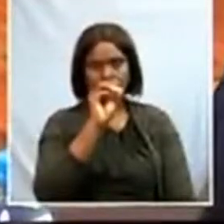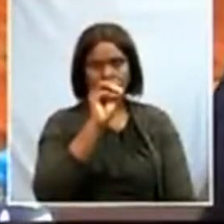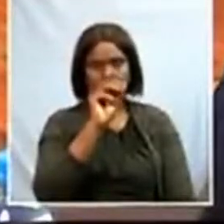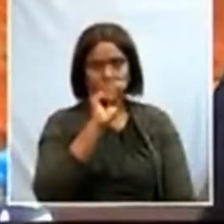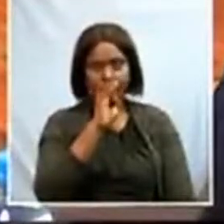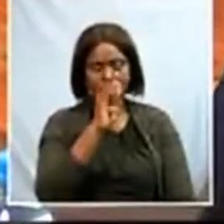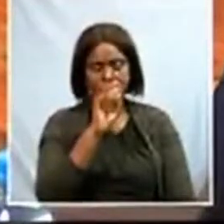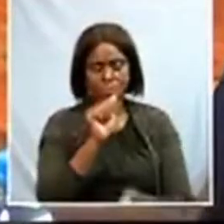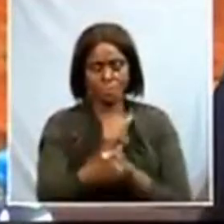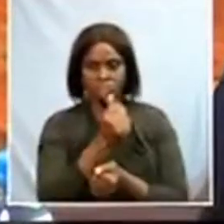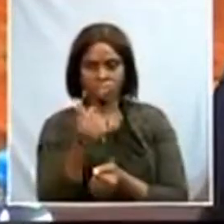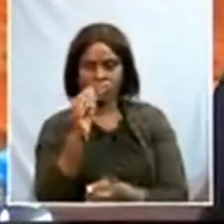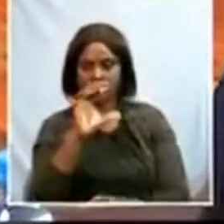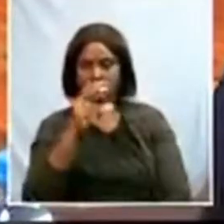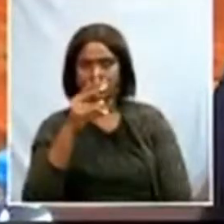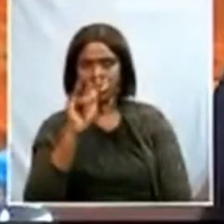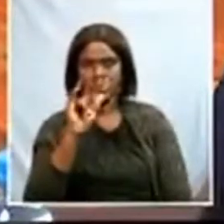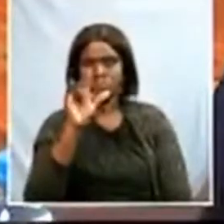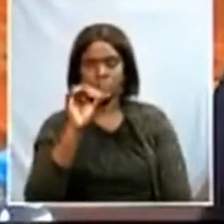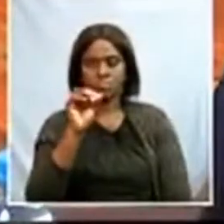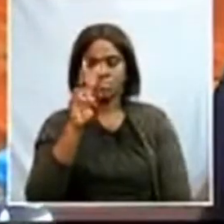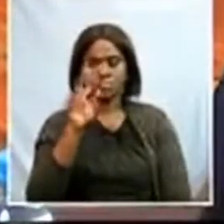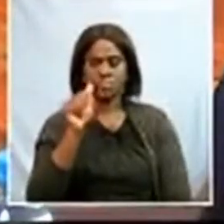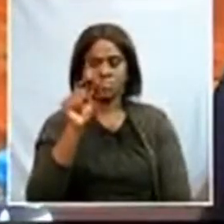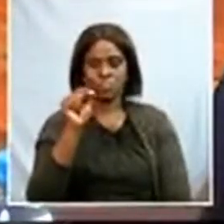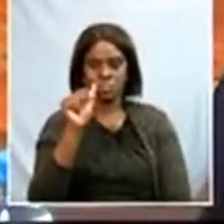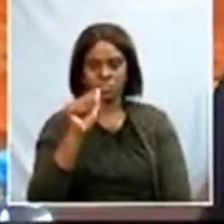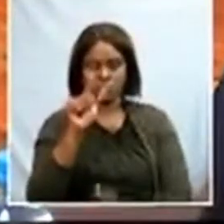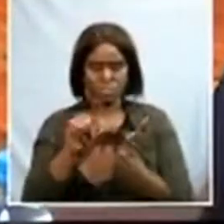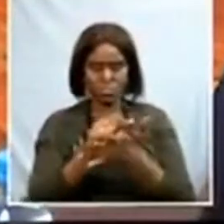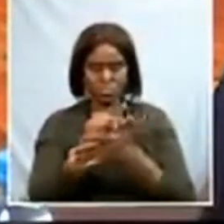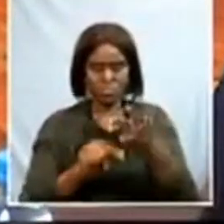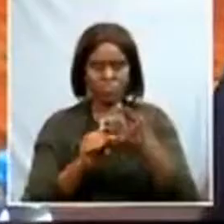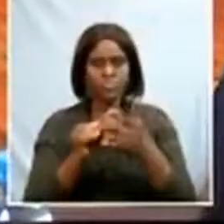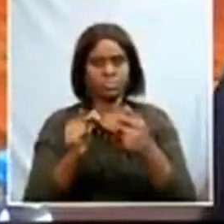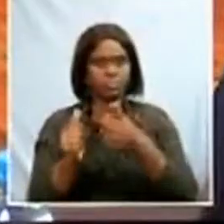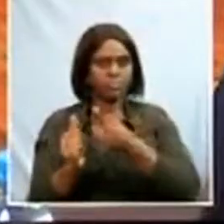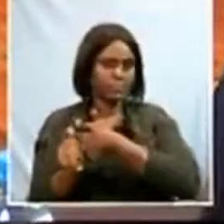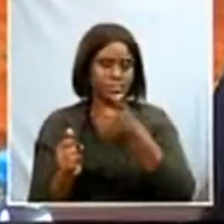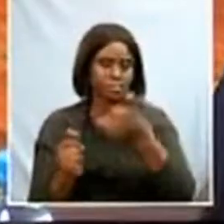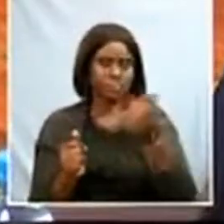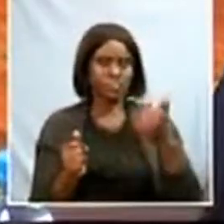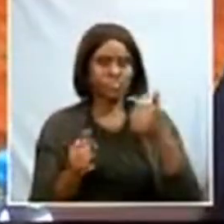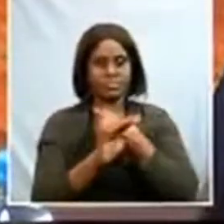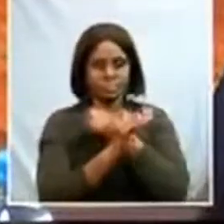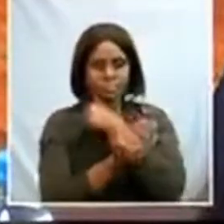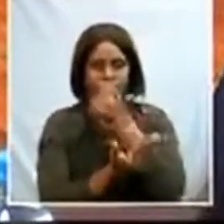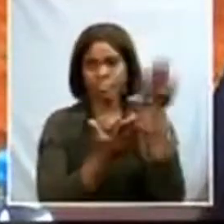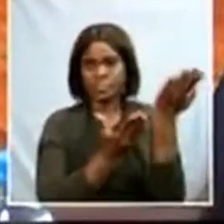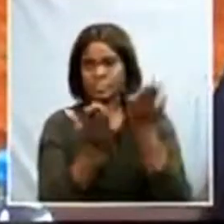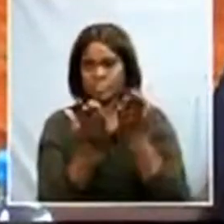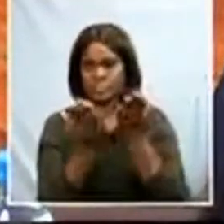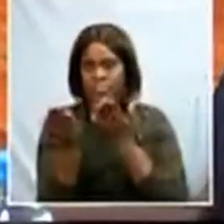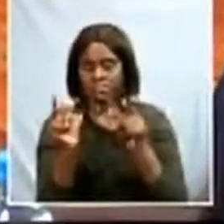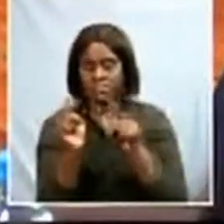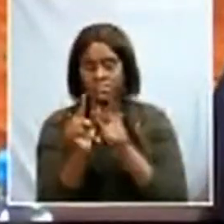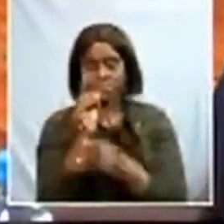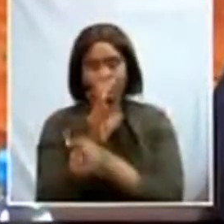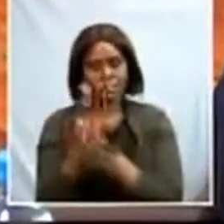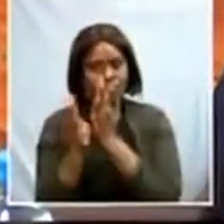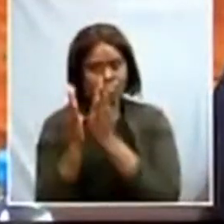posts, leading to the termination and also the other maternity annexes were